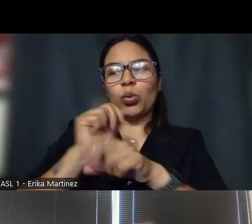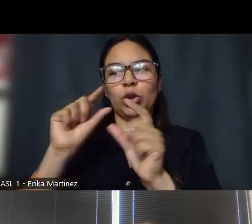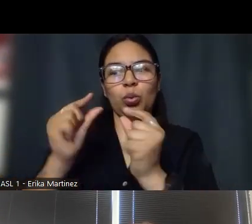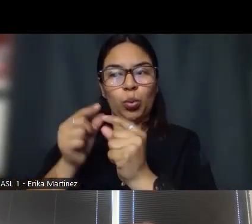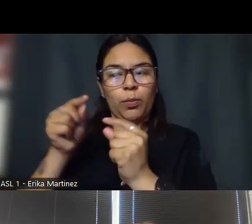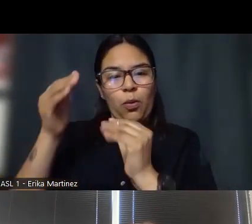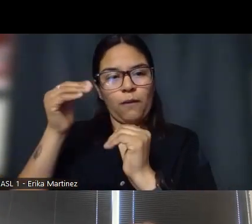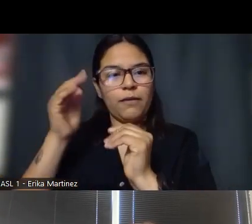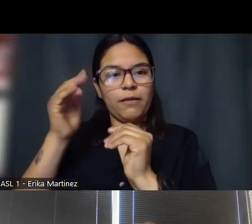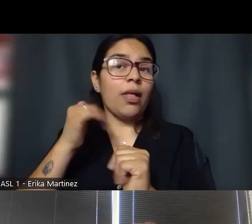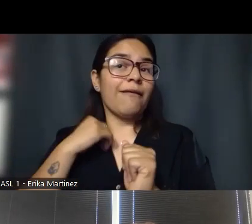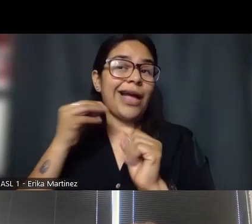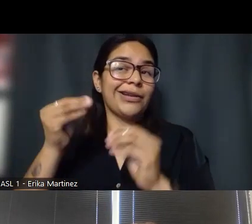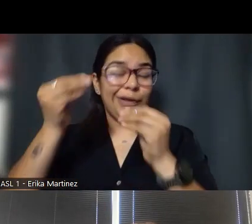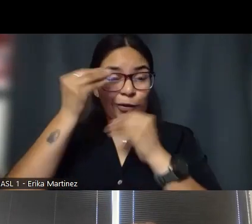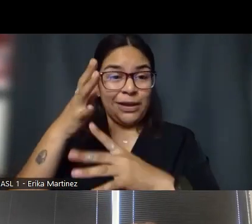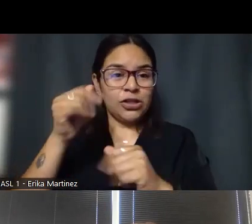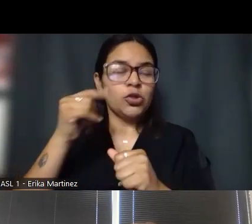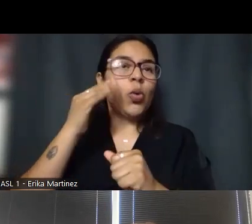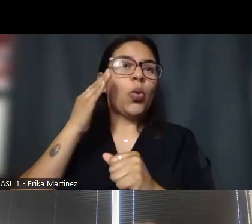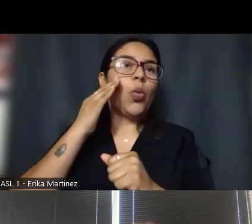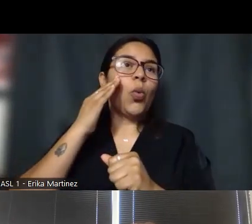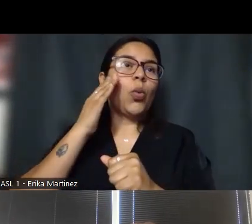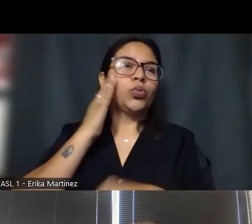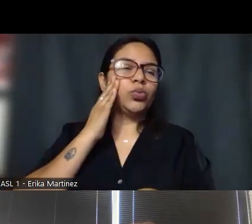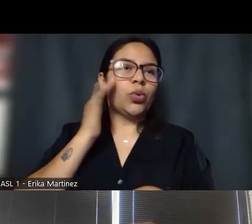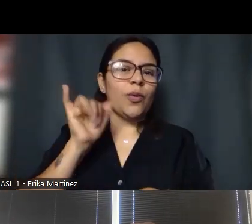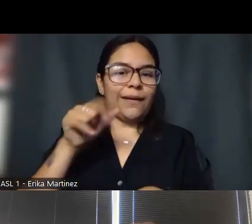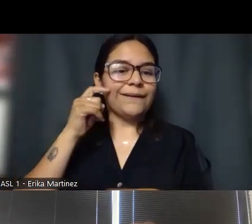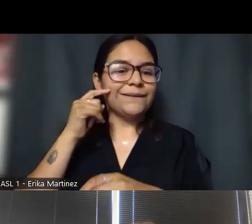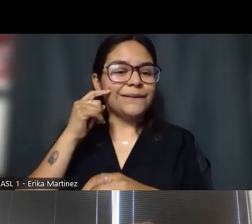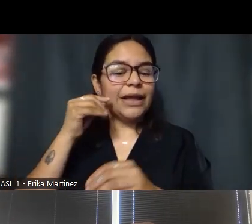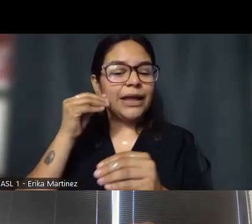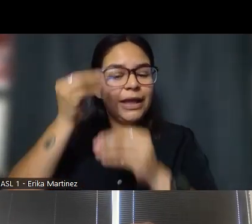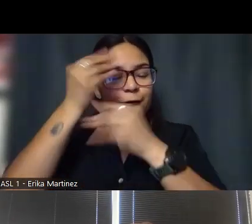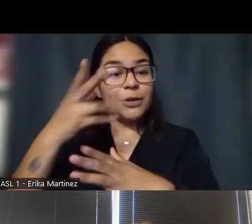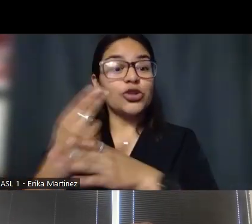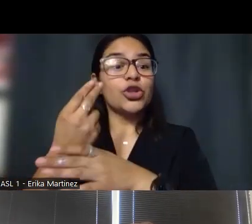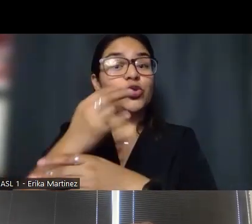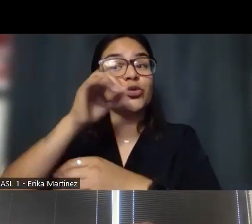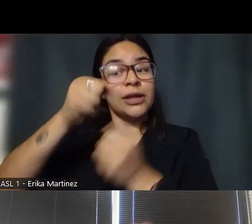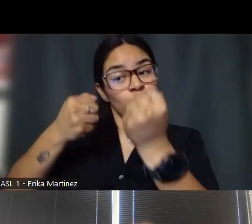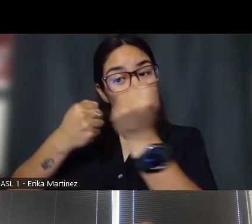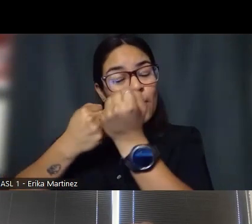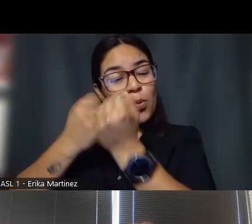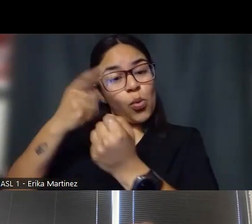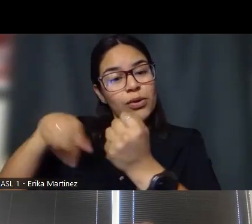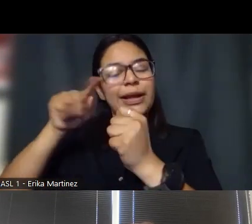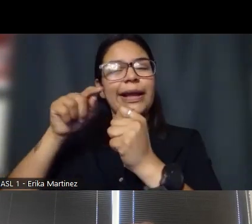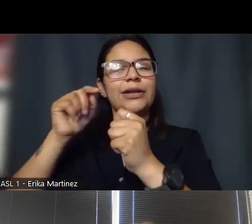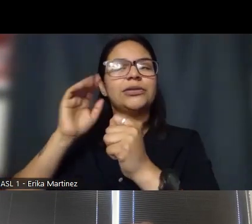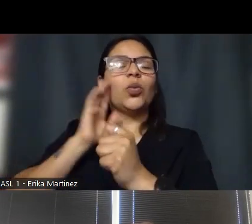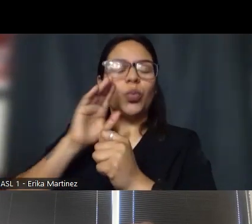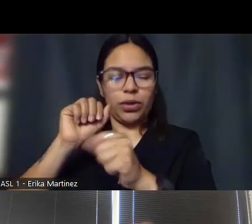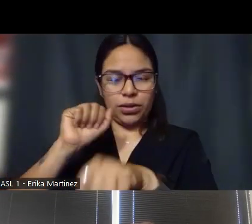information to the proper individuals that could further take action and support and do our part to gather information